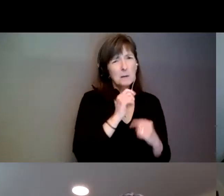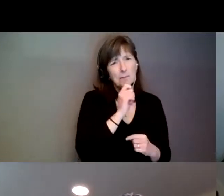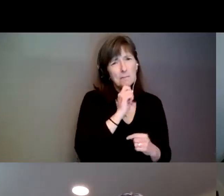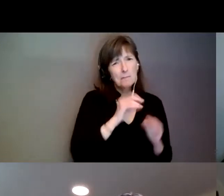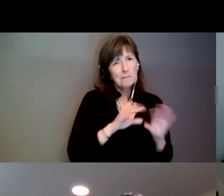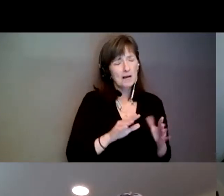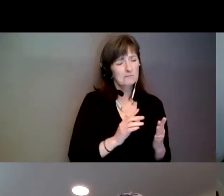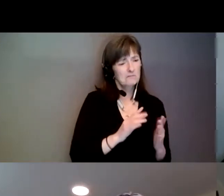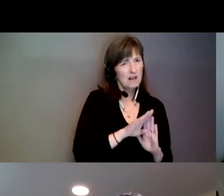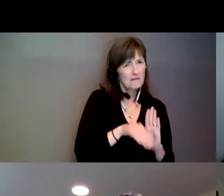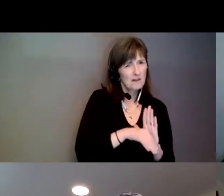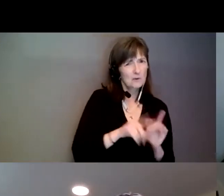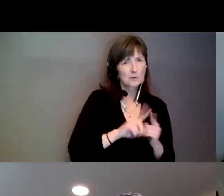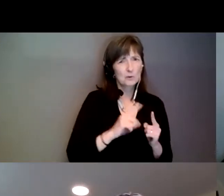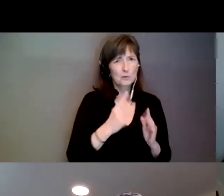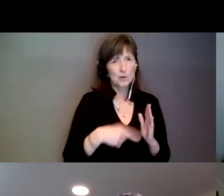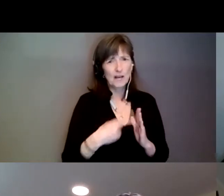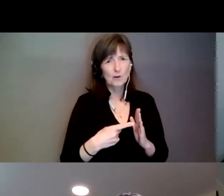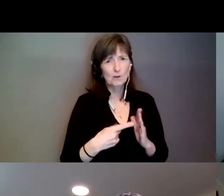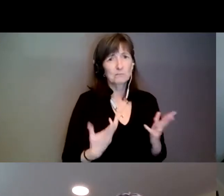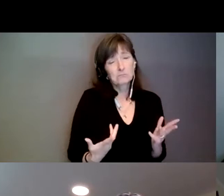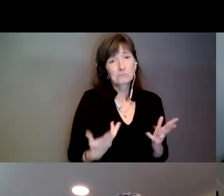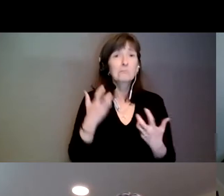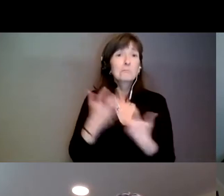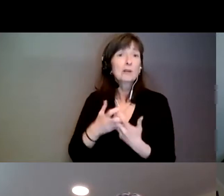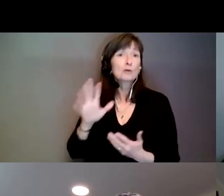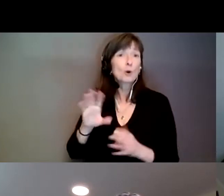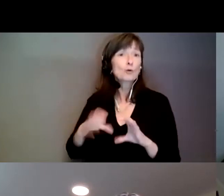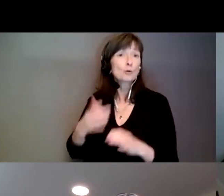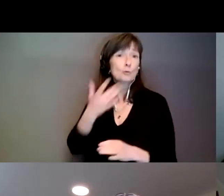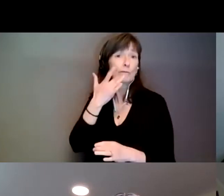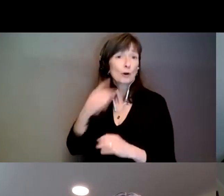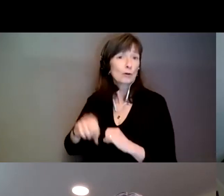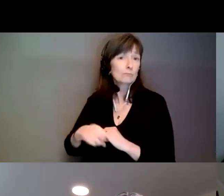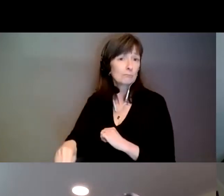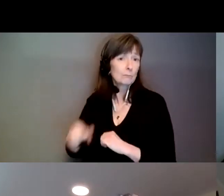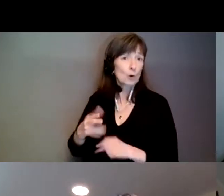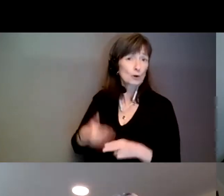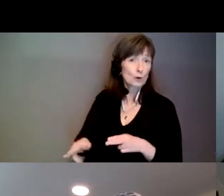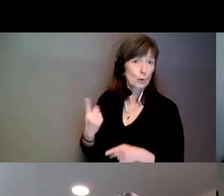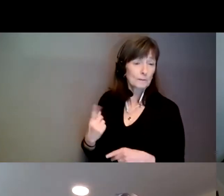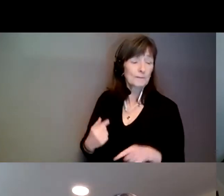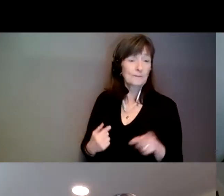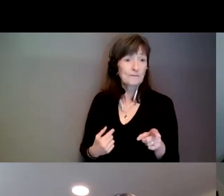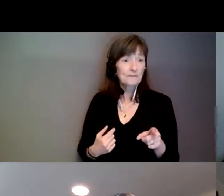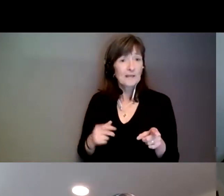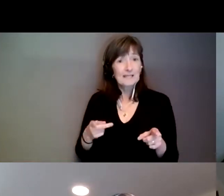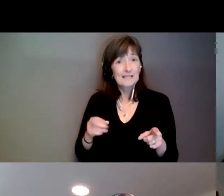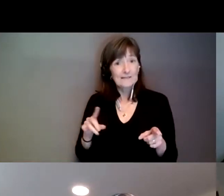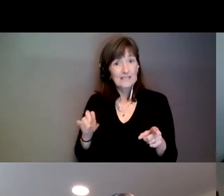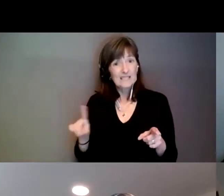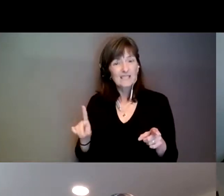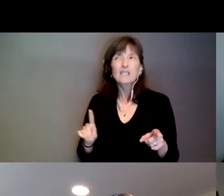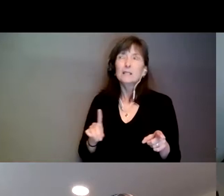length. So whatever is comfortable for your group. But the podcasts themselves are clocking around half